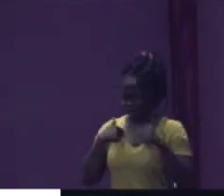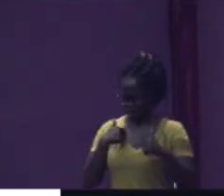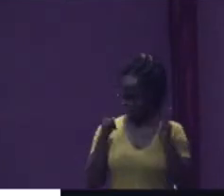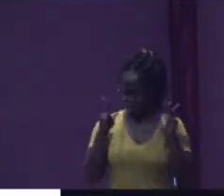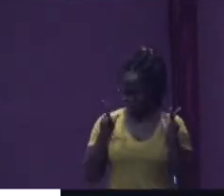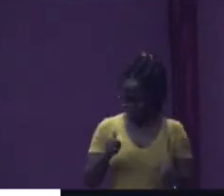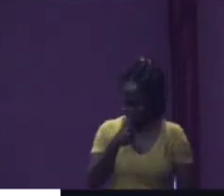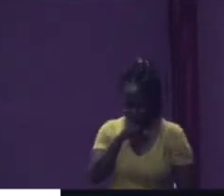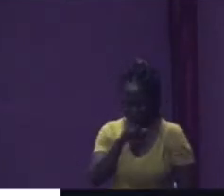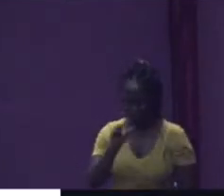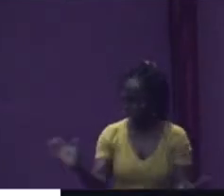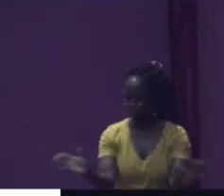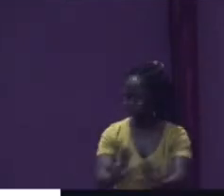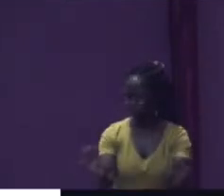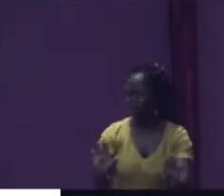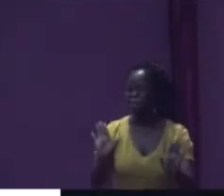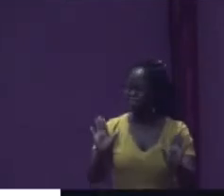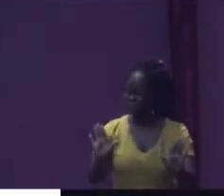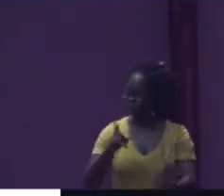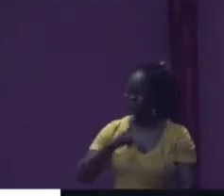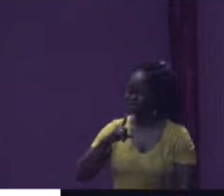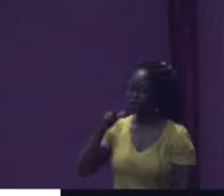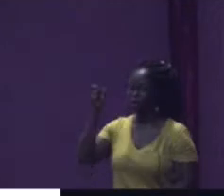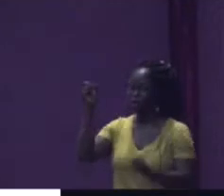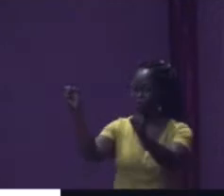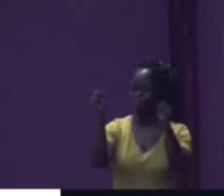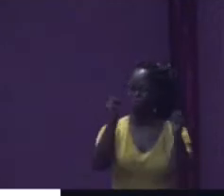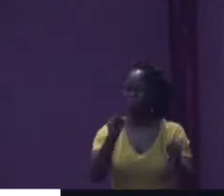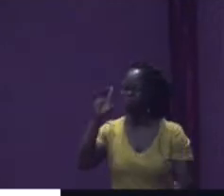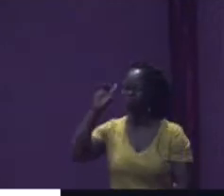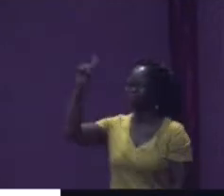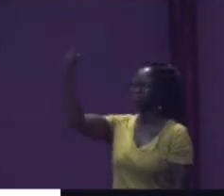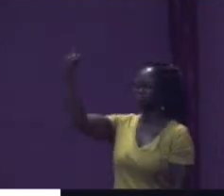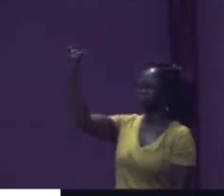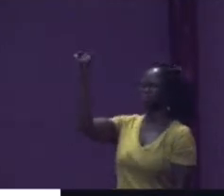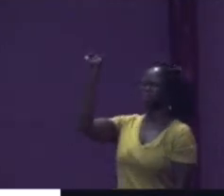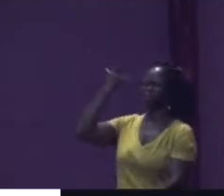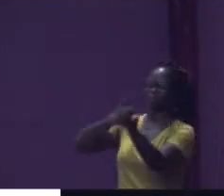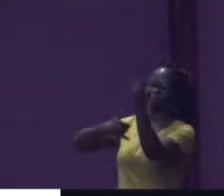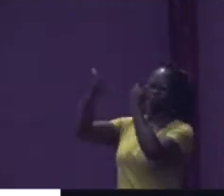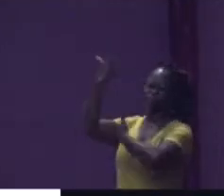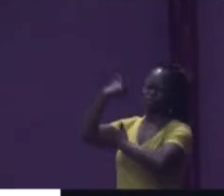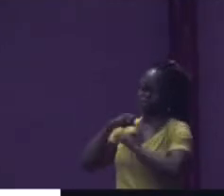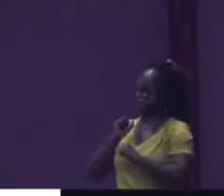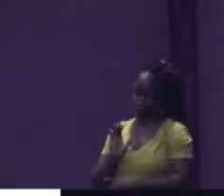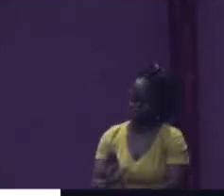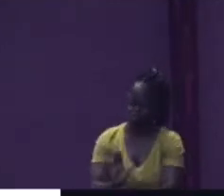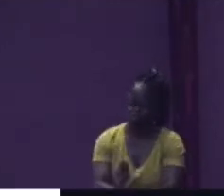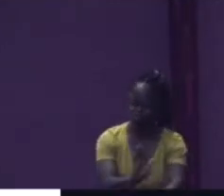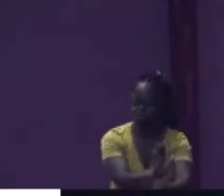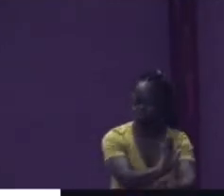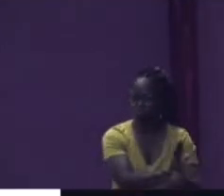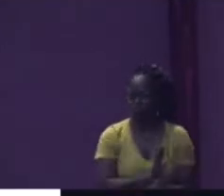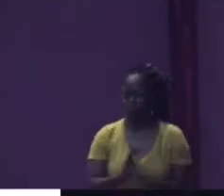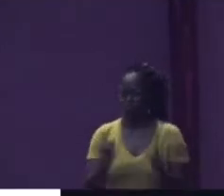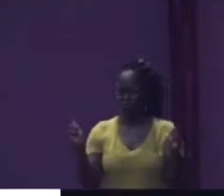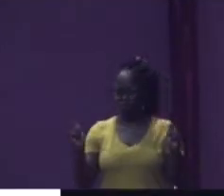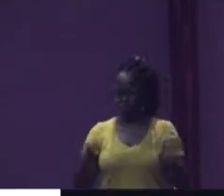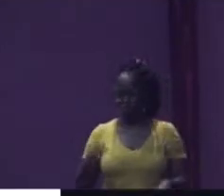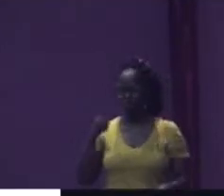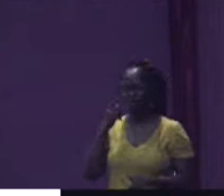still get an emphasis on the midwife as a spiritual and